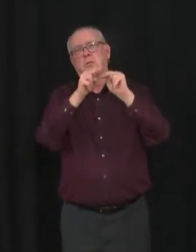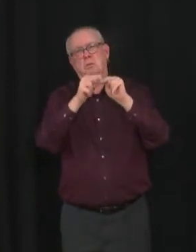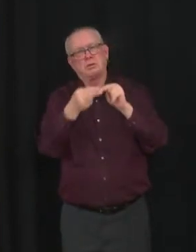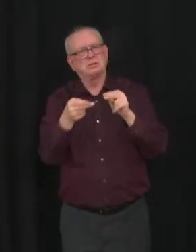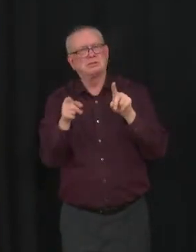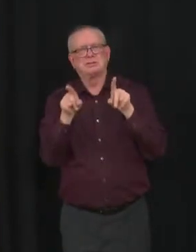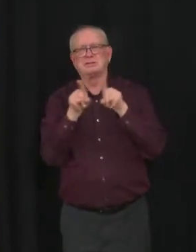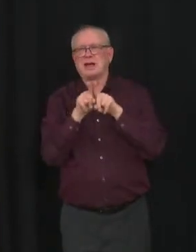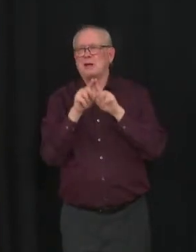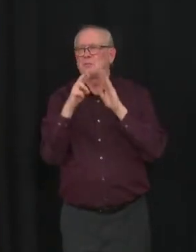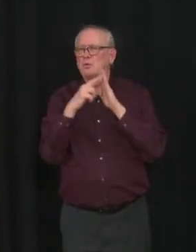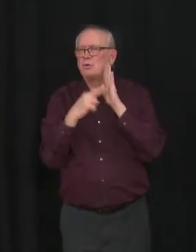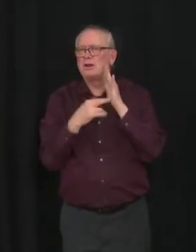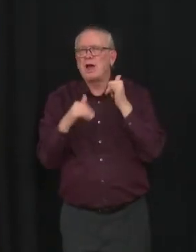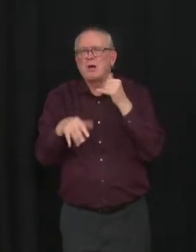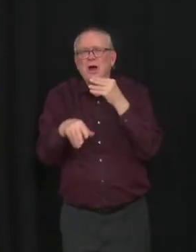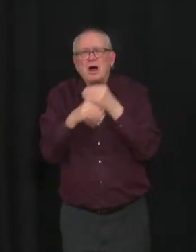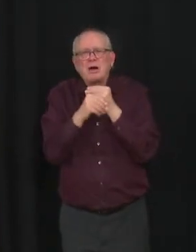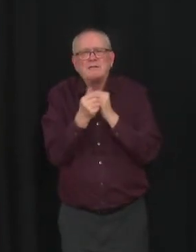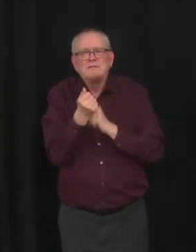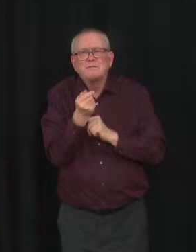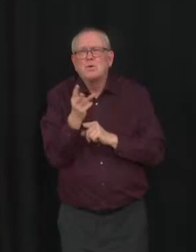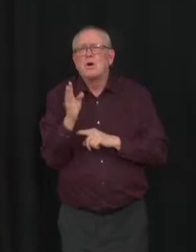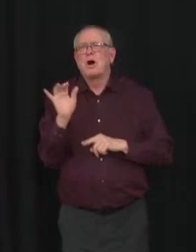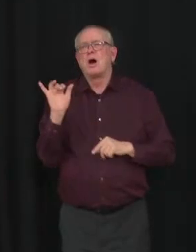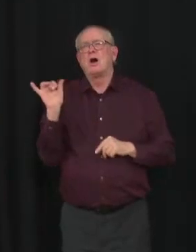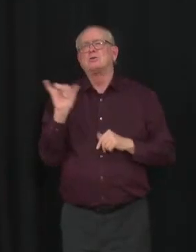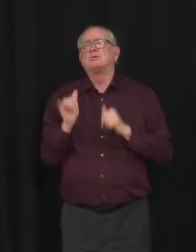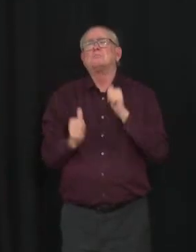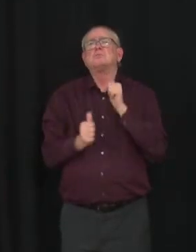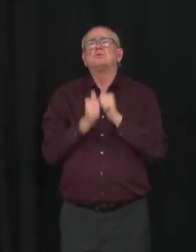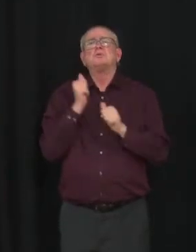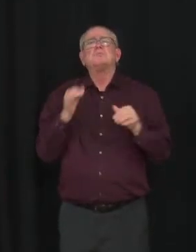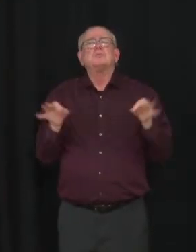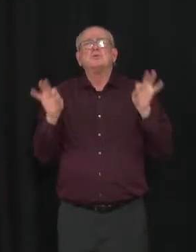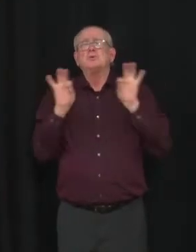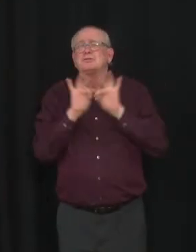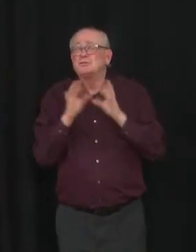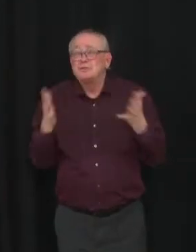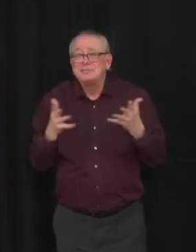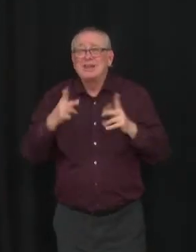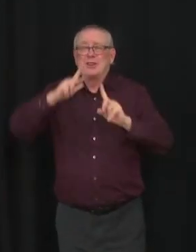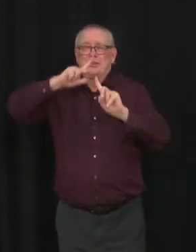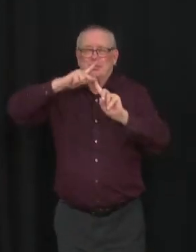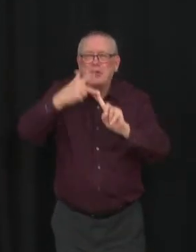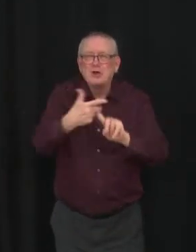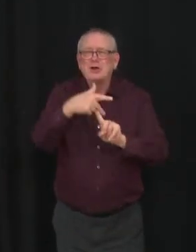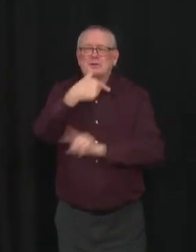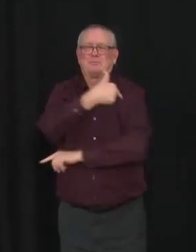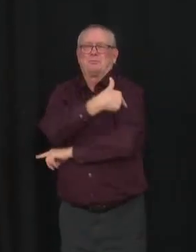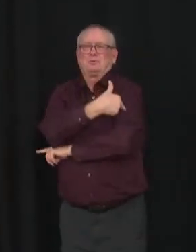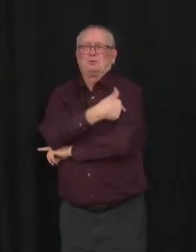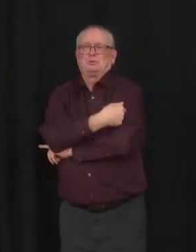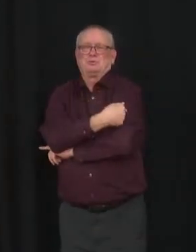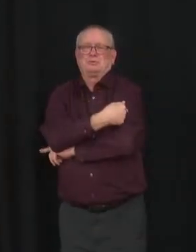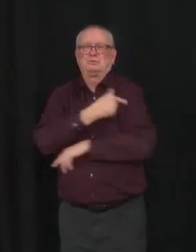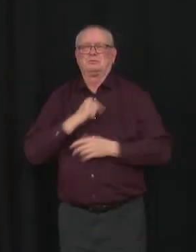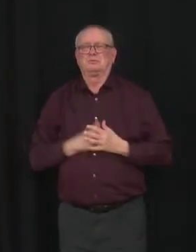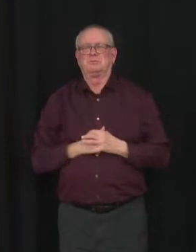important thing is that people step up and get the booster shot. I appreciate your concern, I truly do.